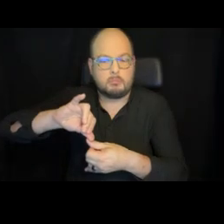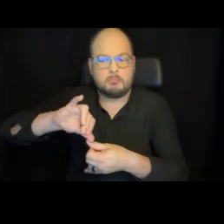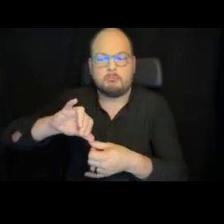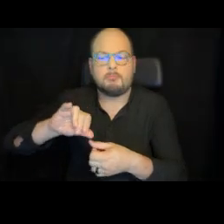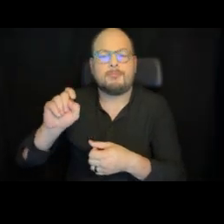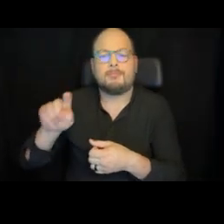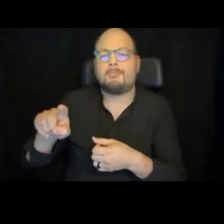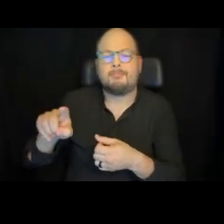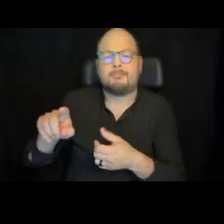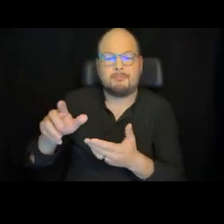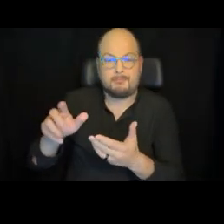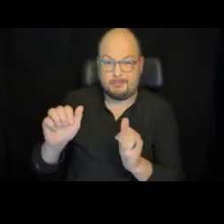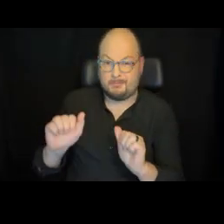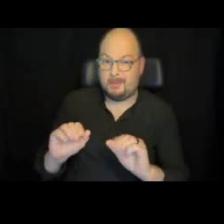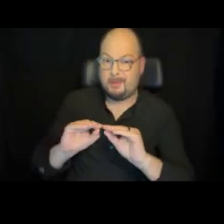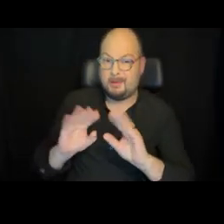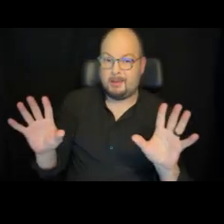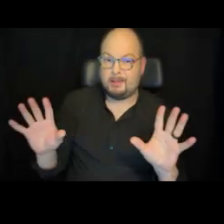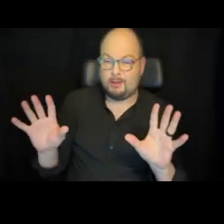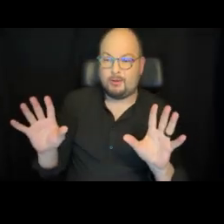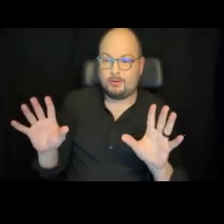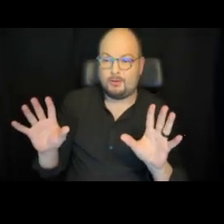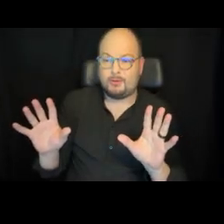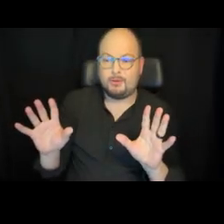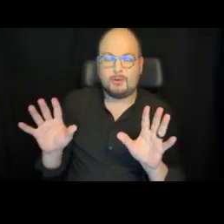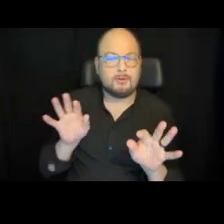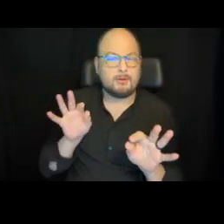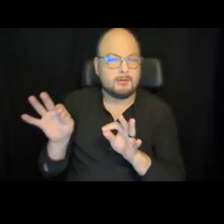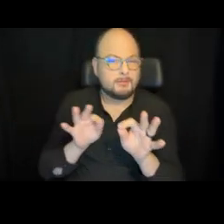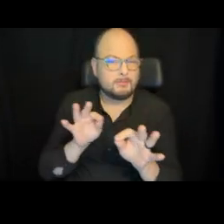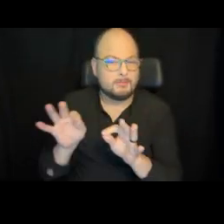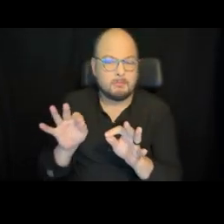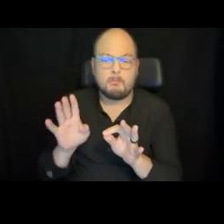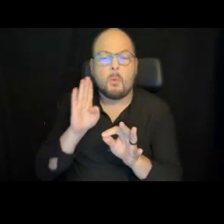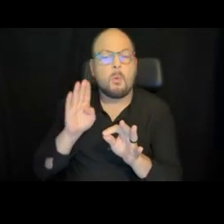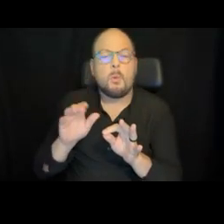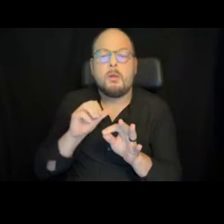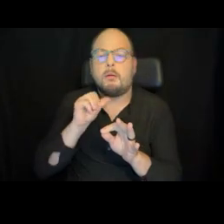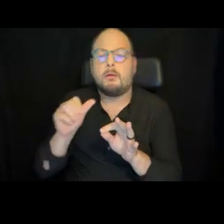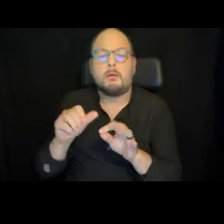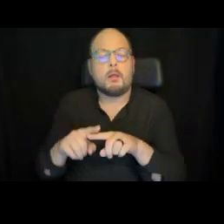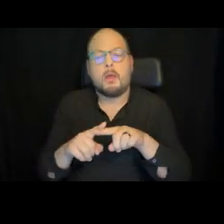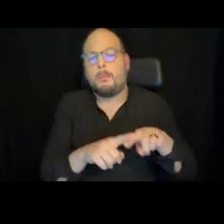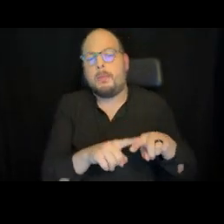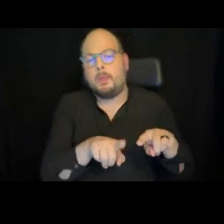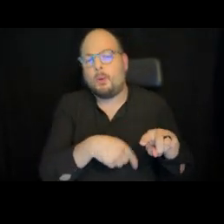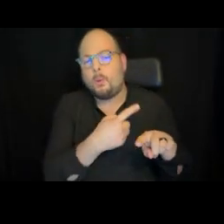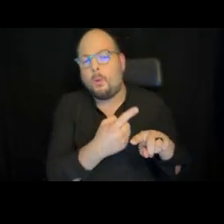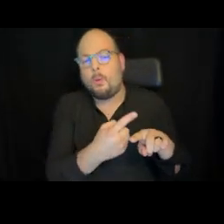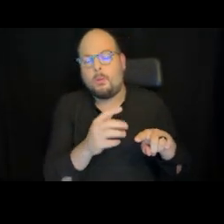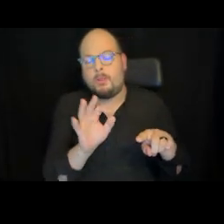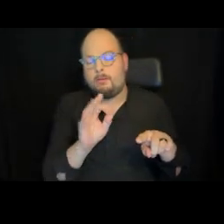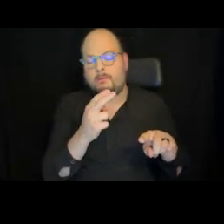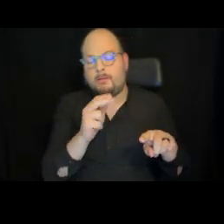this issue in a manner that does not simply rest on the FHA